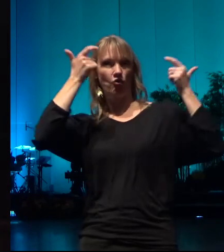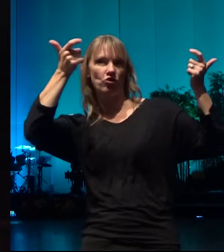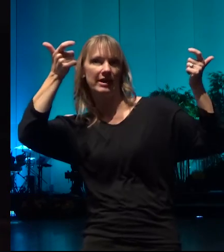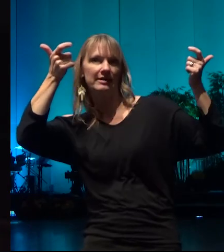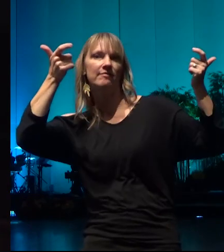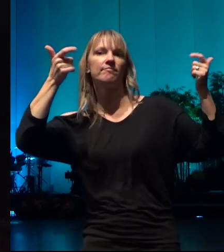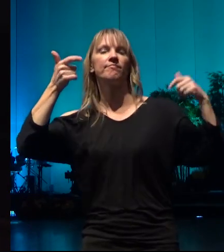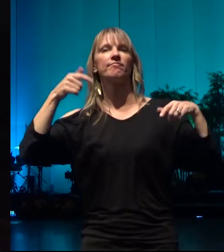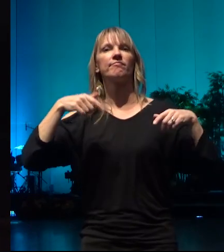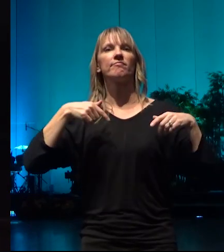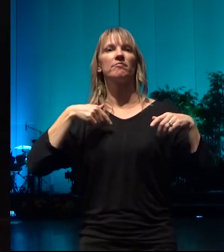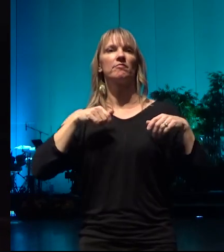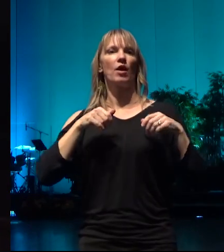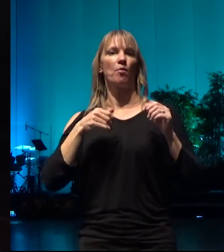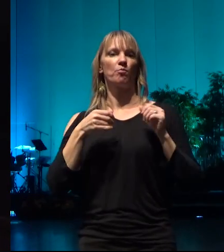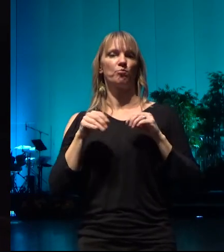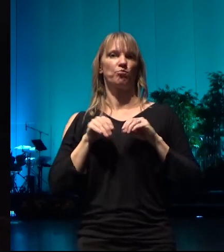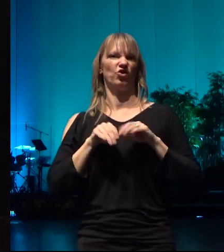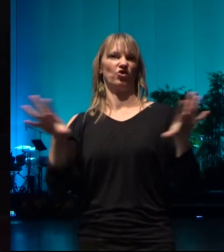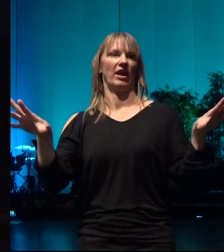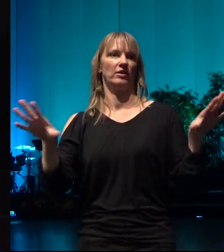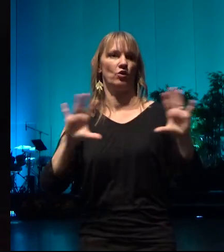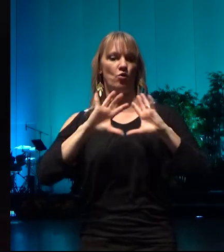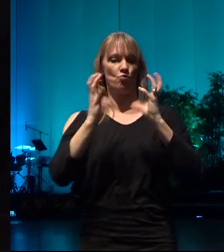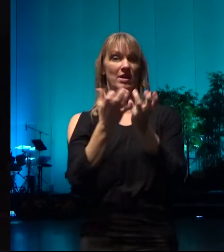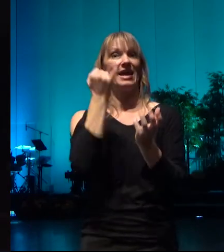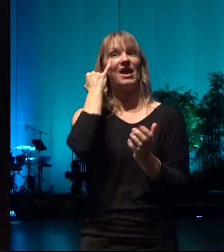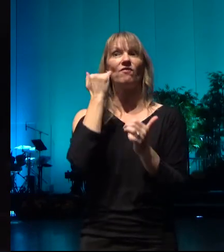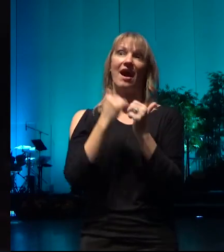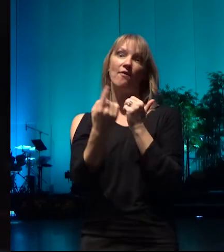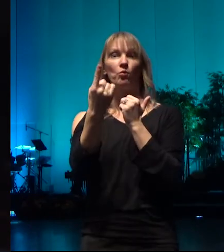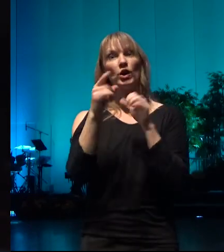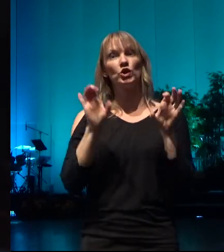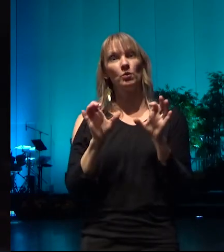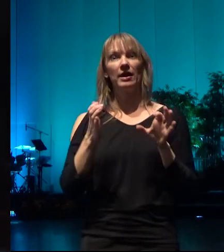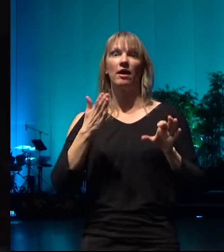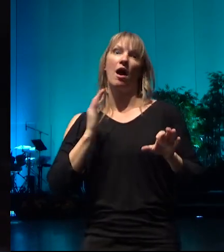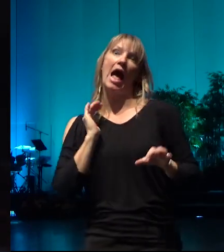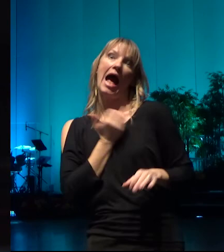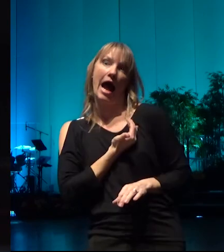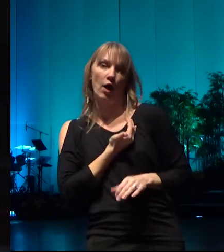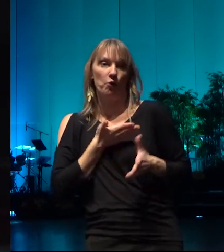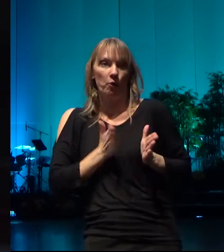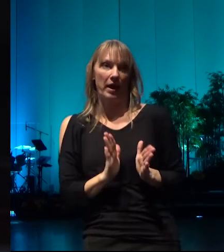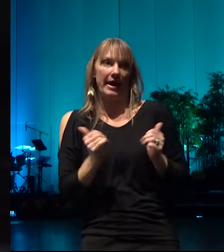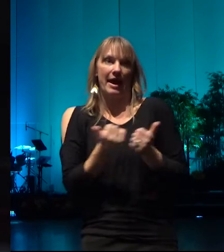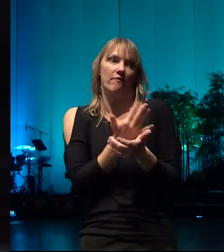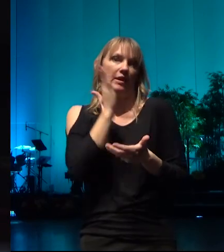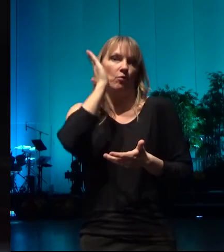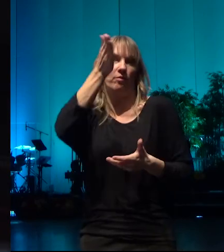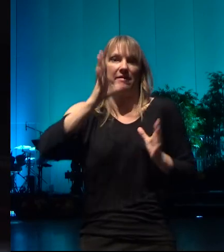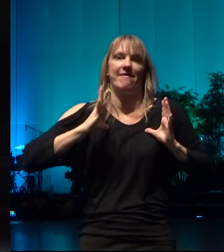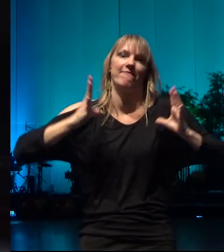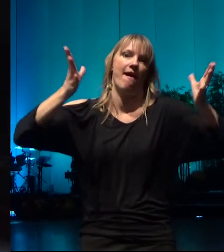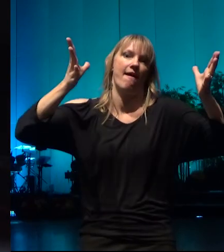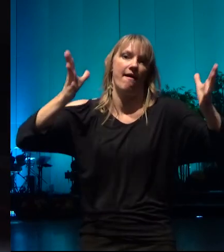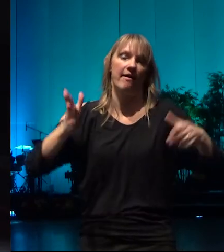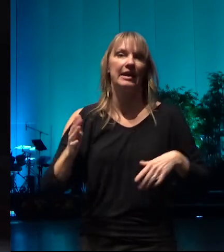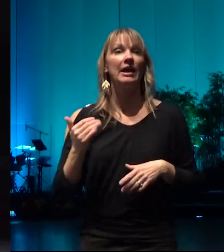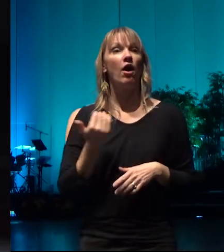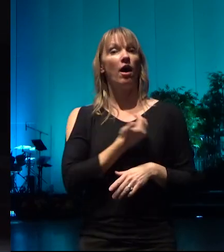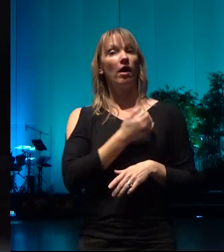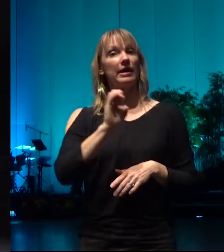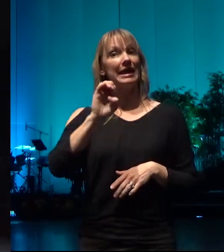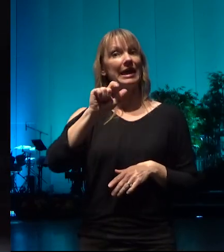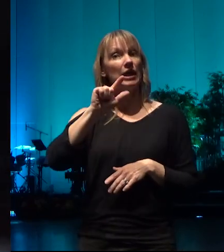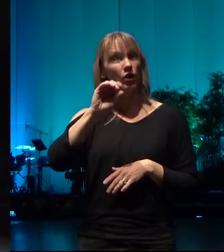very arrogant, that can project onto the world that if everyone would just do it our way, everything would be fine.